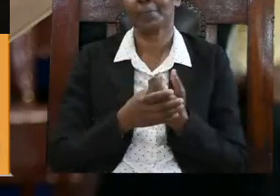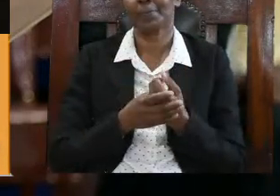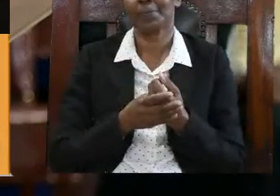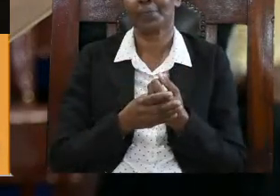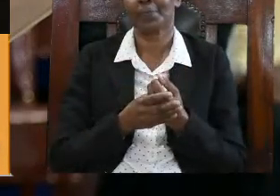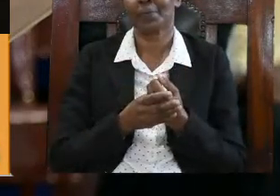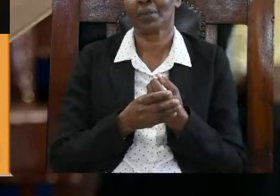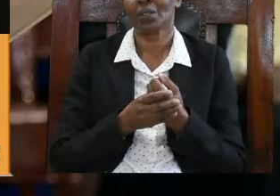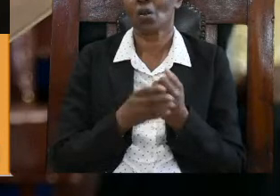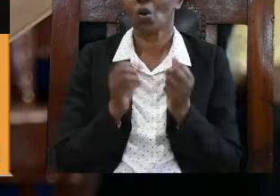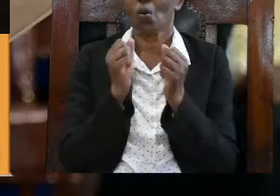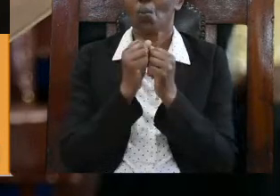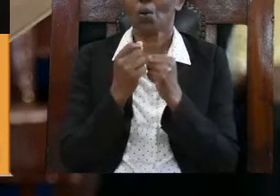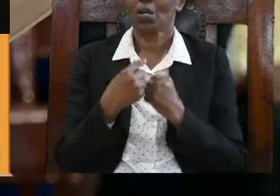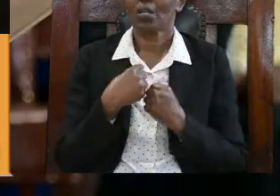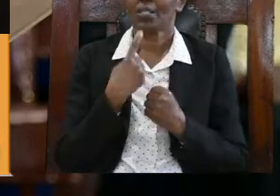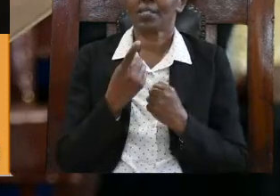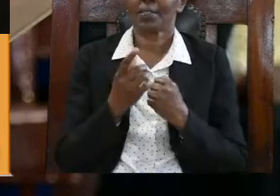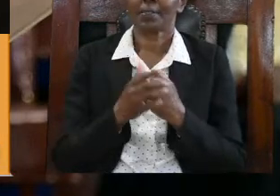Paul said